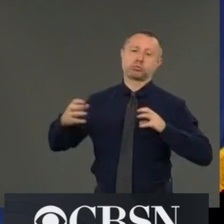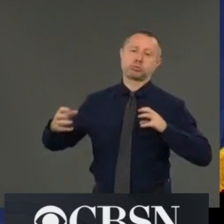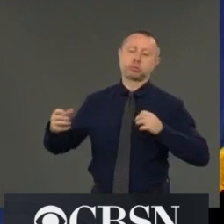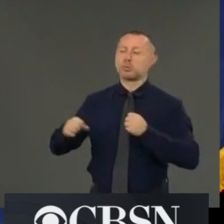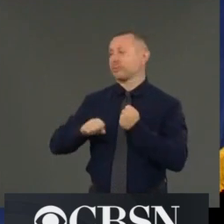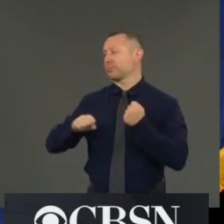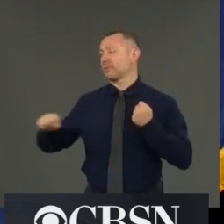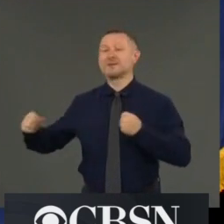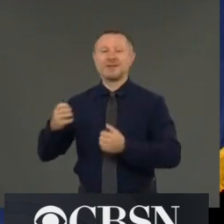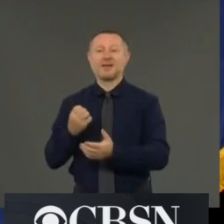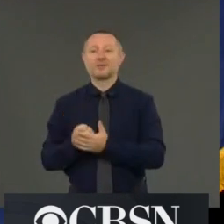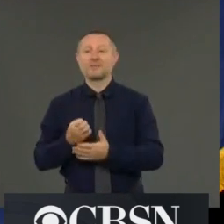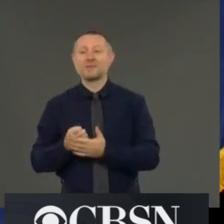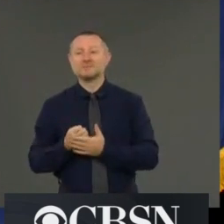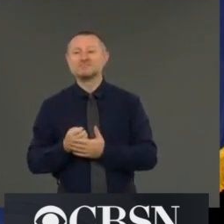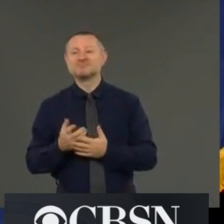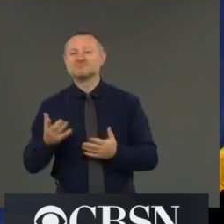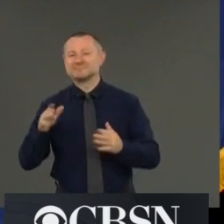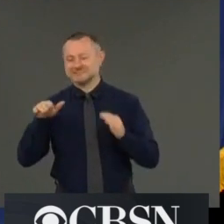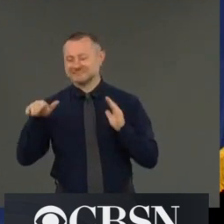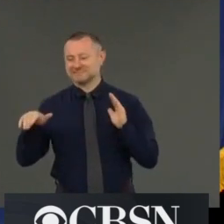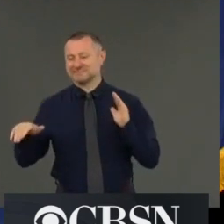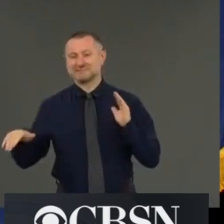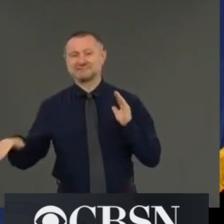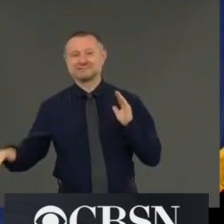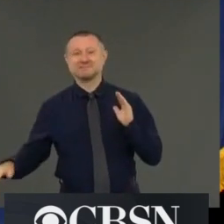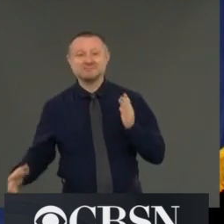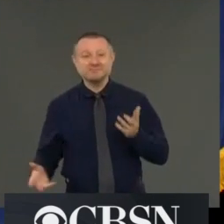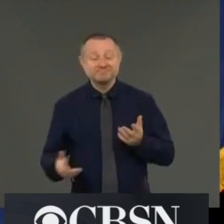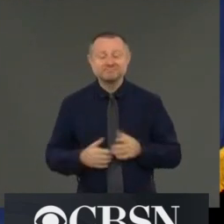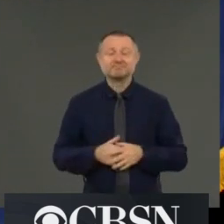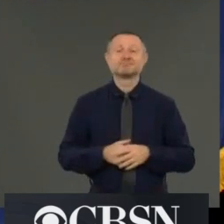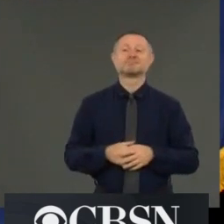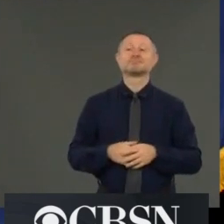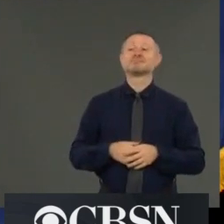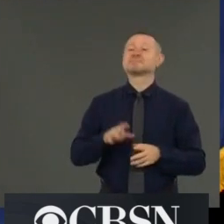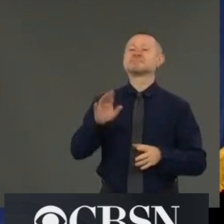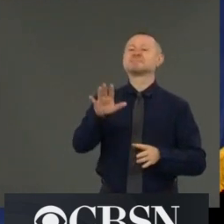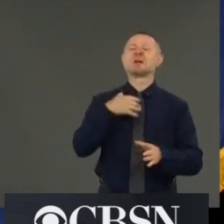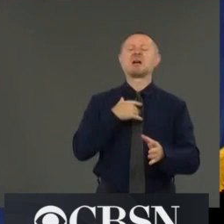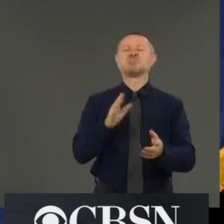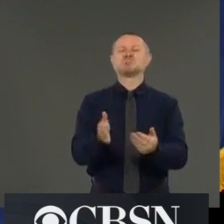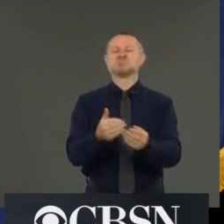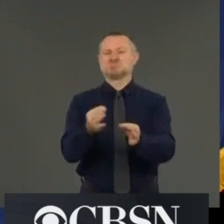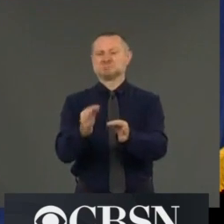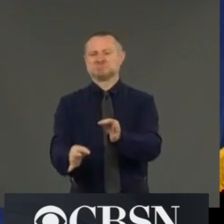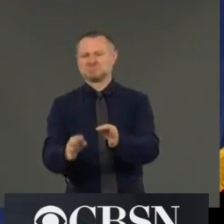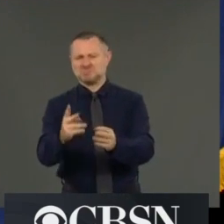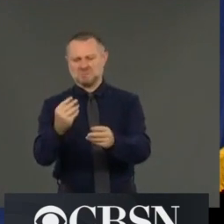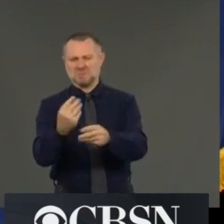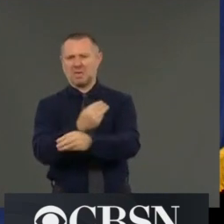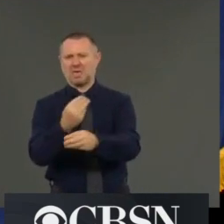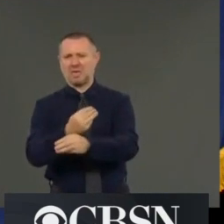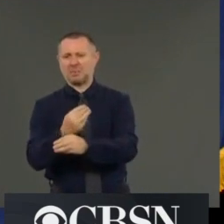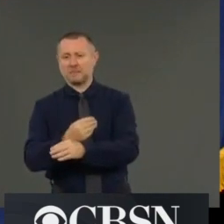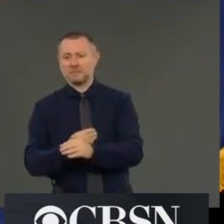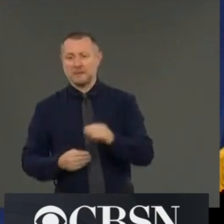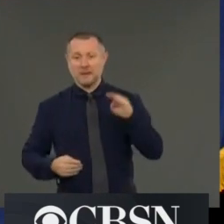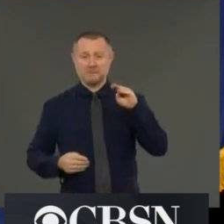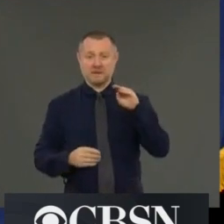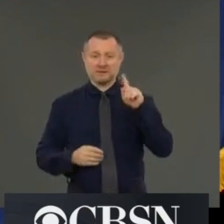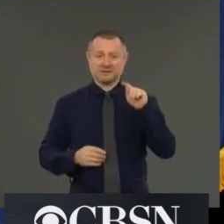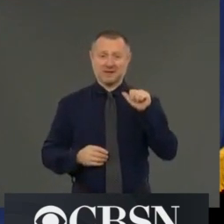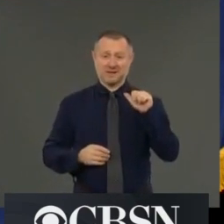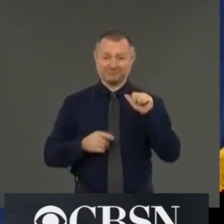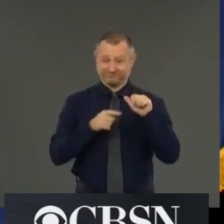recession. As a practical matter, a simple math, the MTA ridership has been down dramatically. It